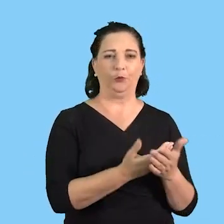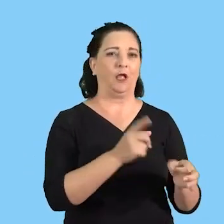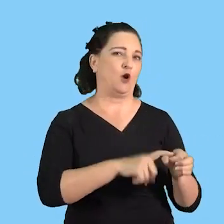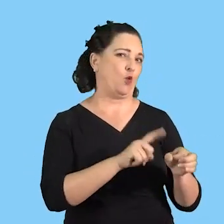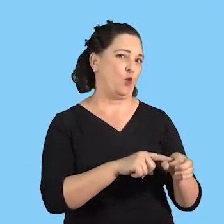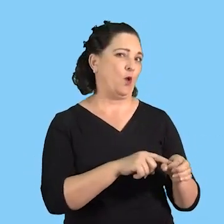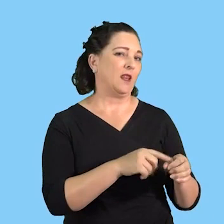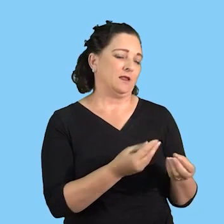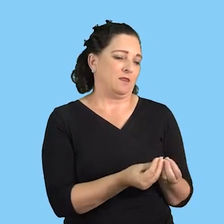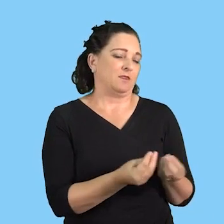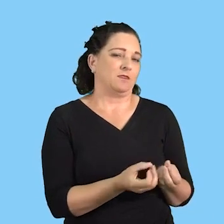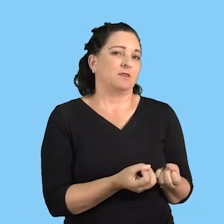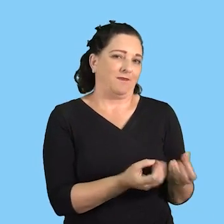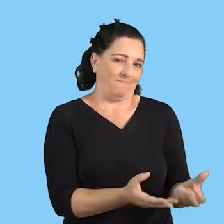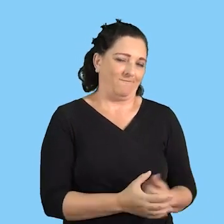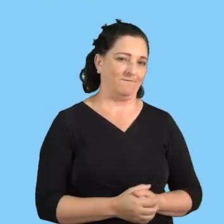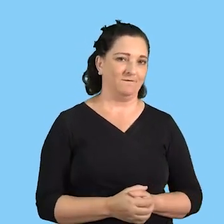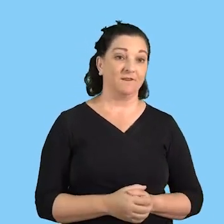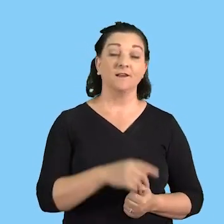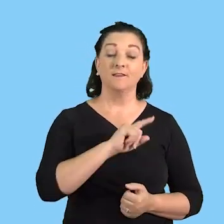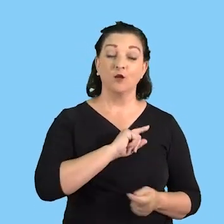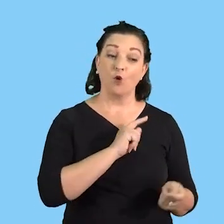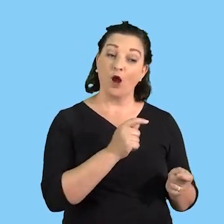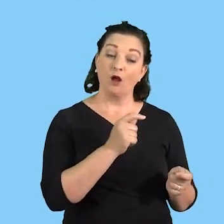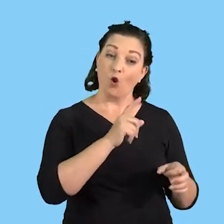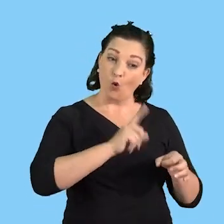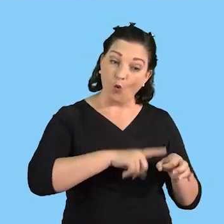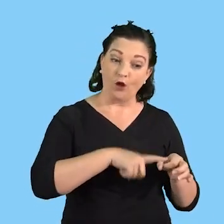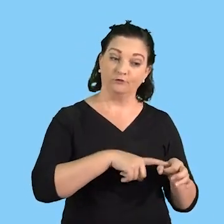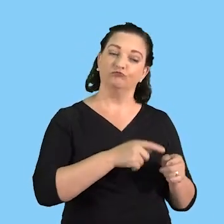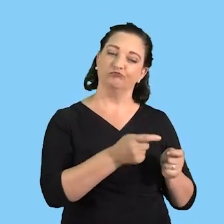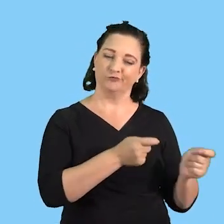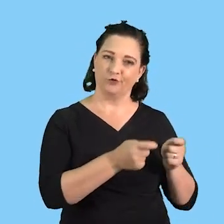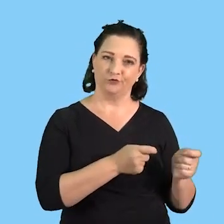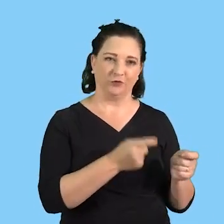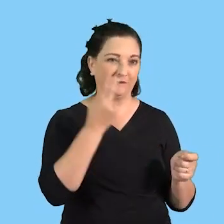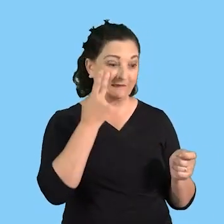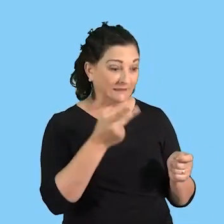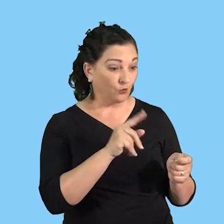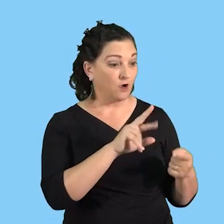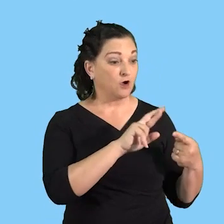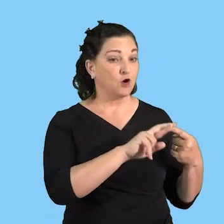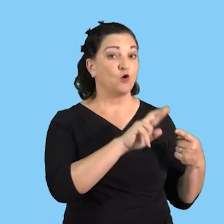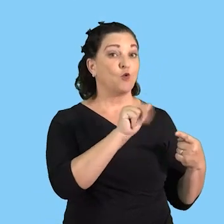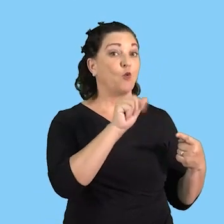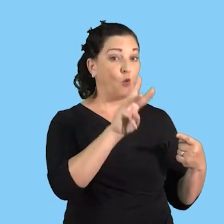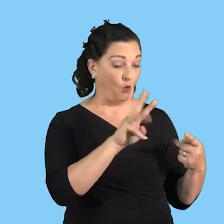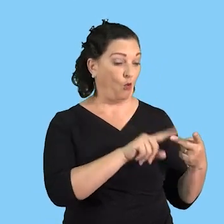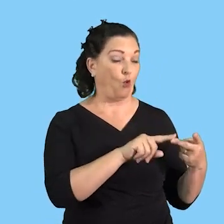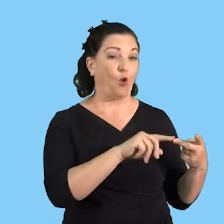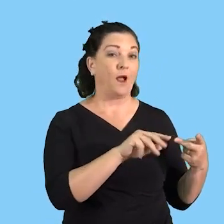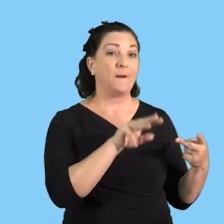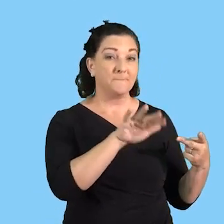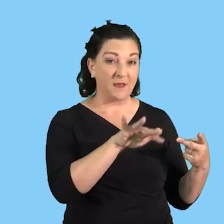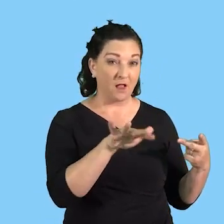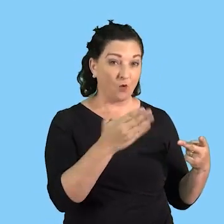Now, this is the job of quality control. They will check the raw materials, the employees, the machinery,